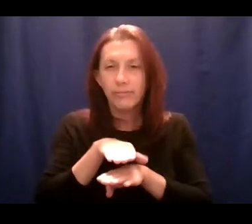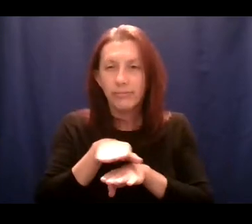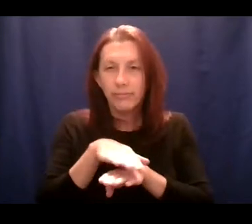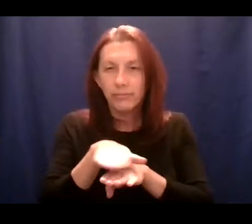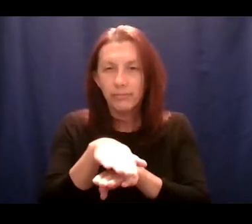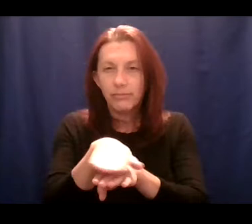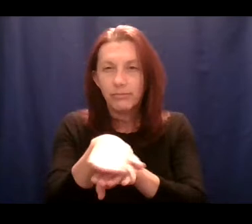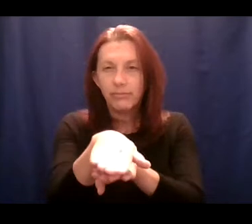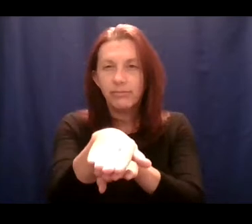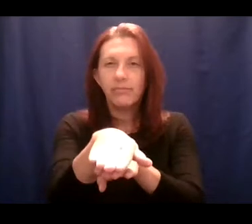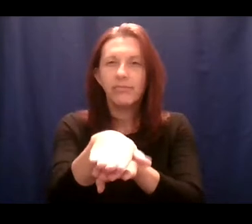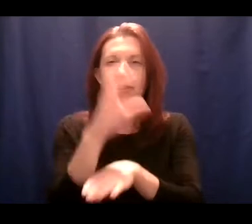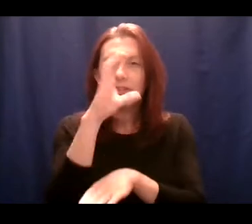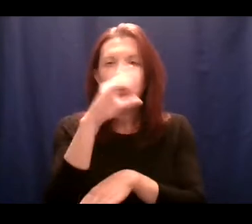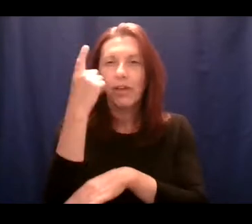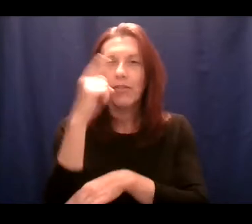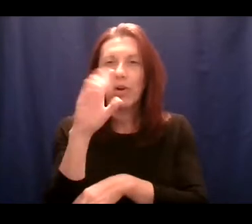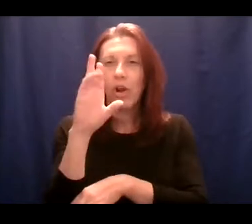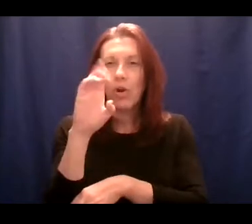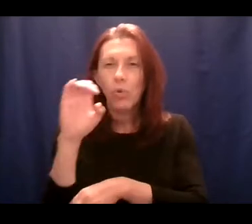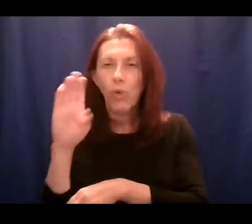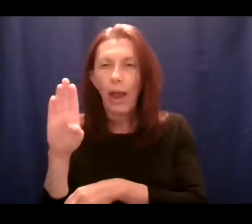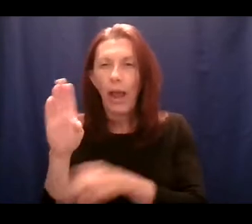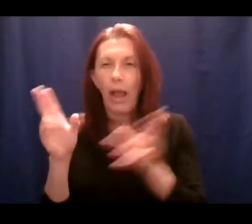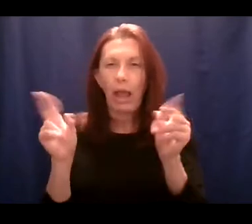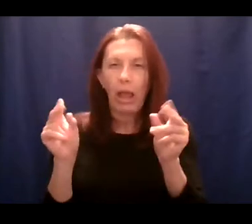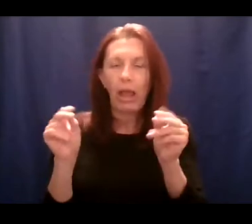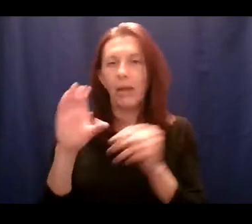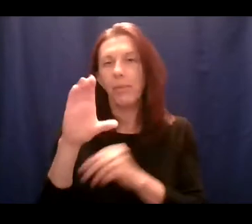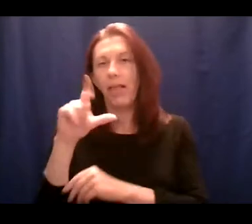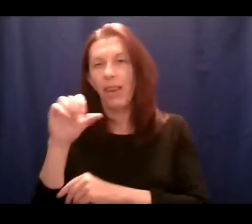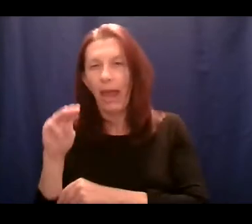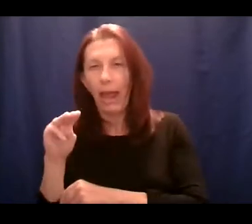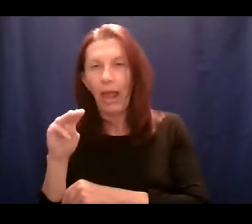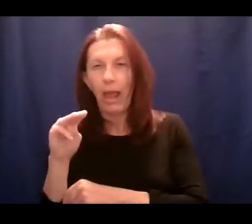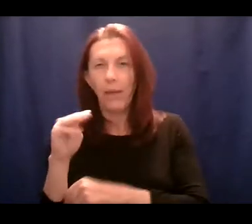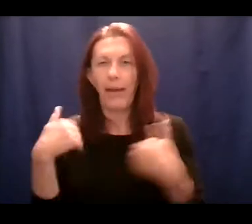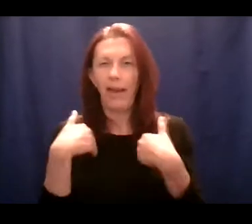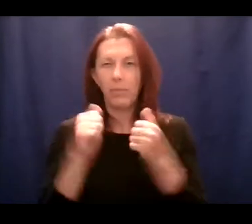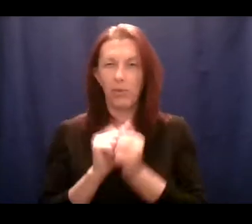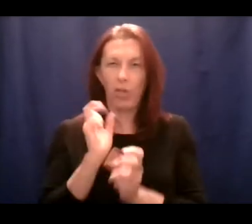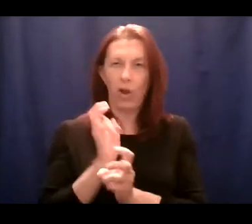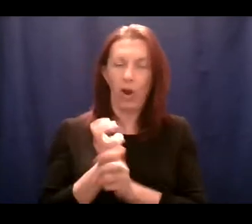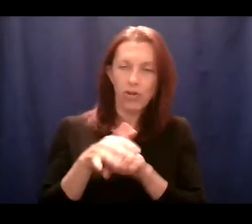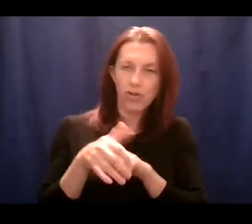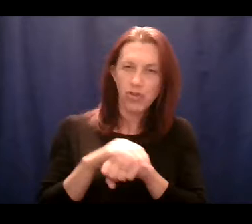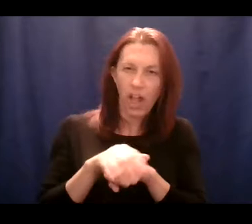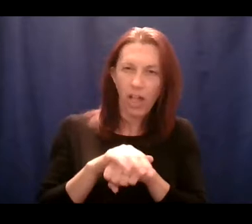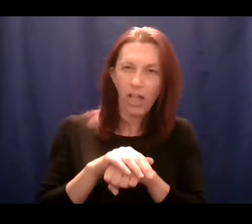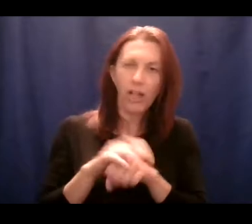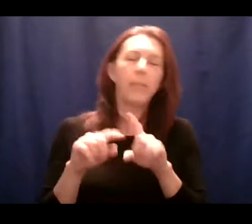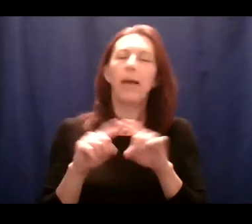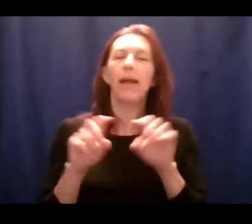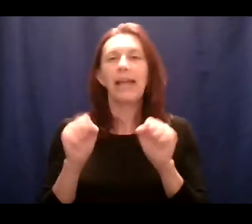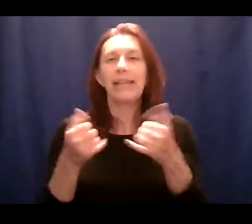of food like crabs and clams, those hard-shelled animals at the bottom. But it can still grab some small